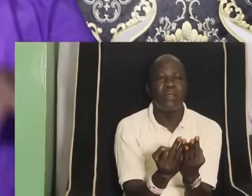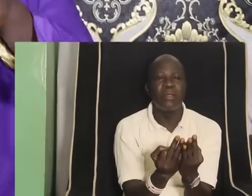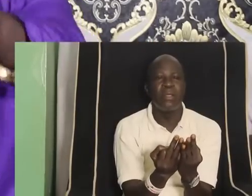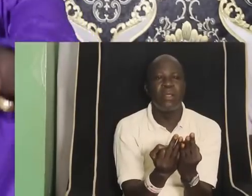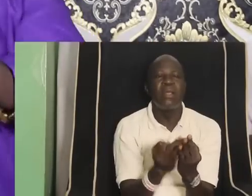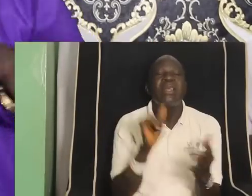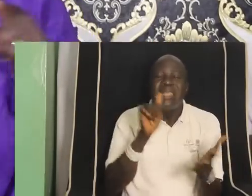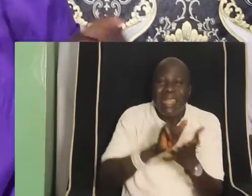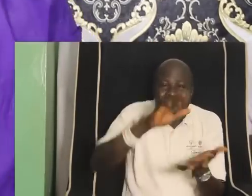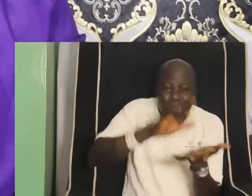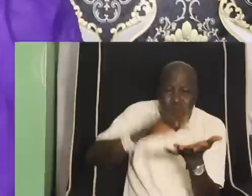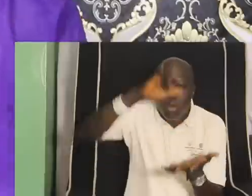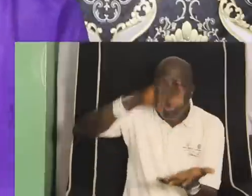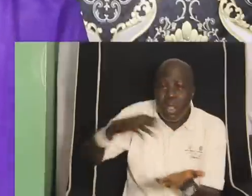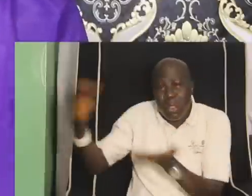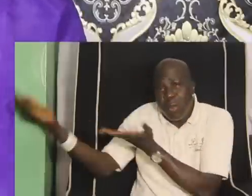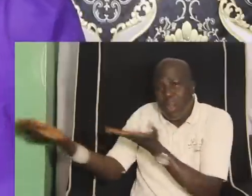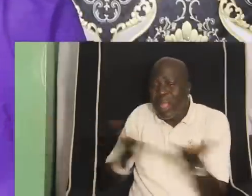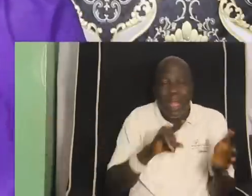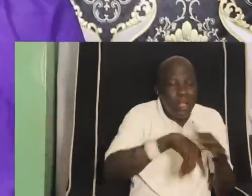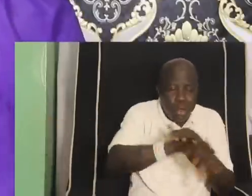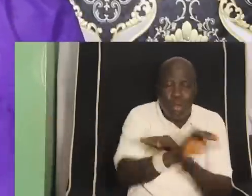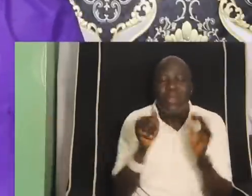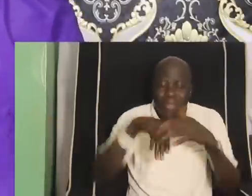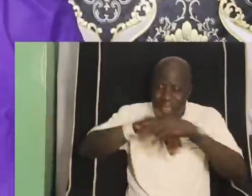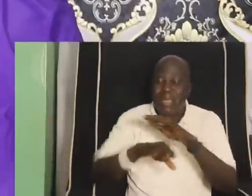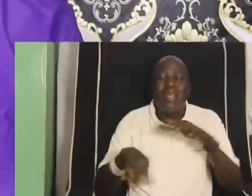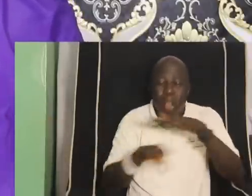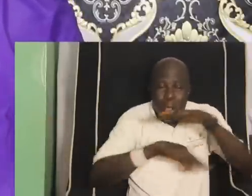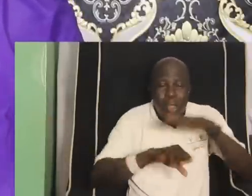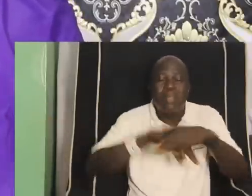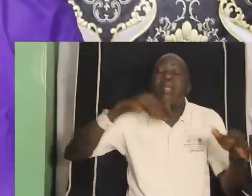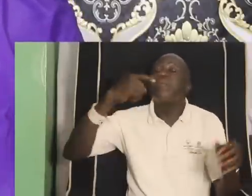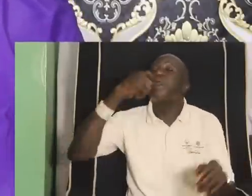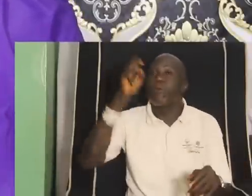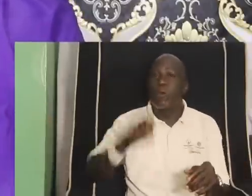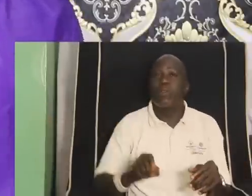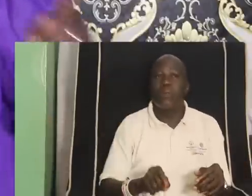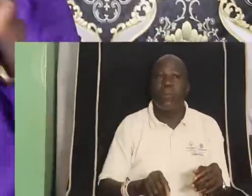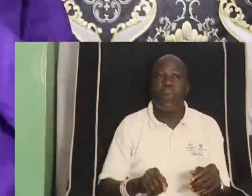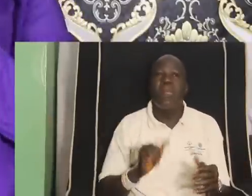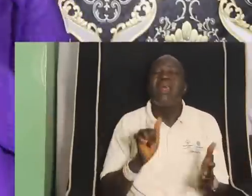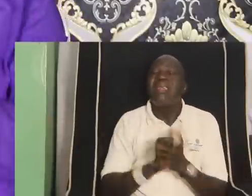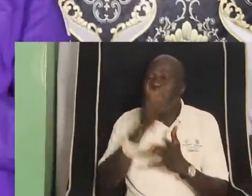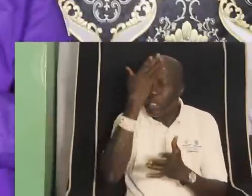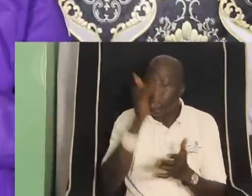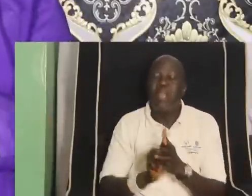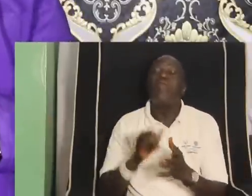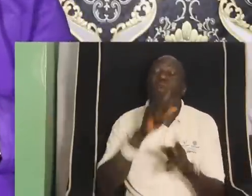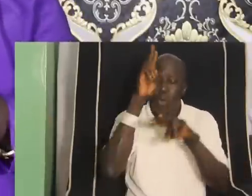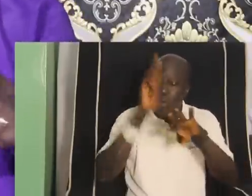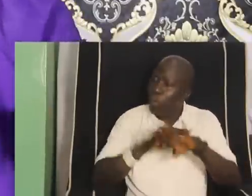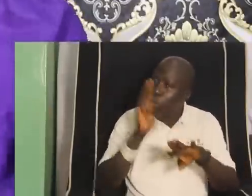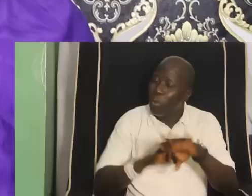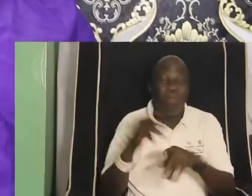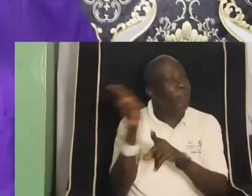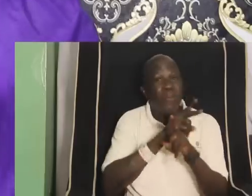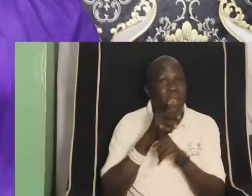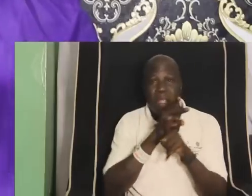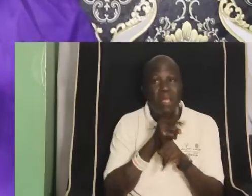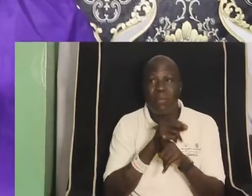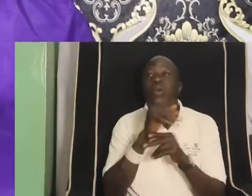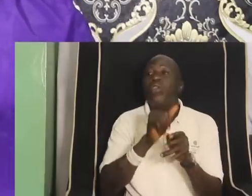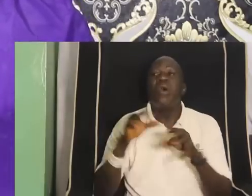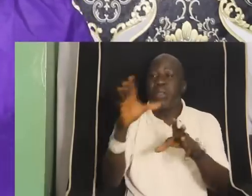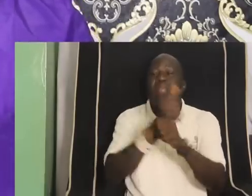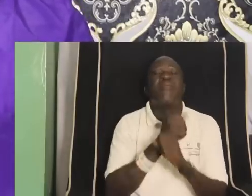family. Ogun awon na lo to gbe lo sinu irayi o. And you taking that glory to more. To ina o gbara sara. Because of this must be ko da mura